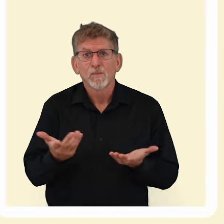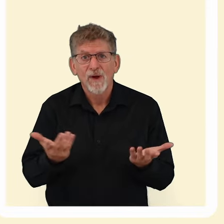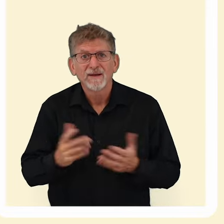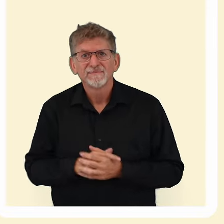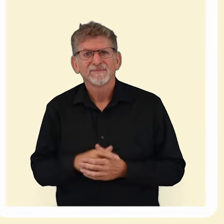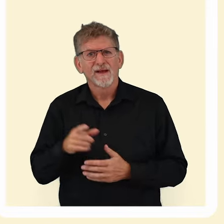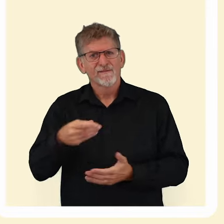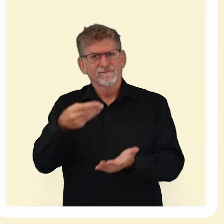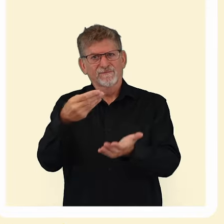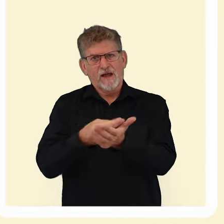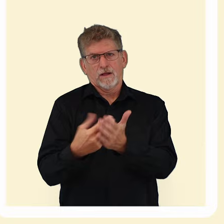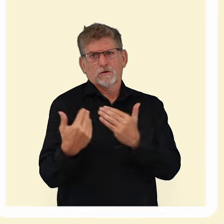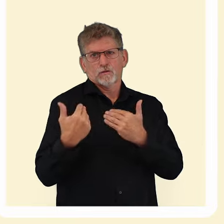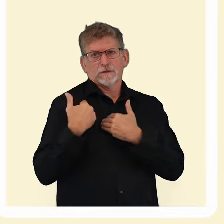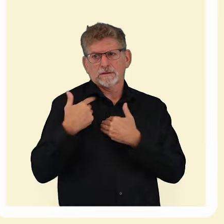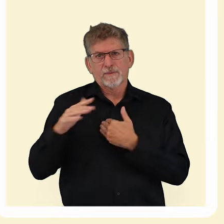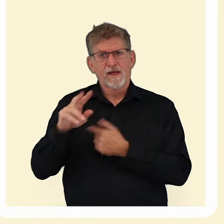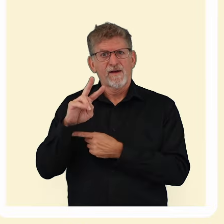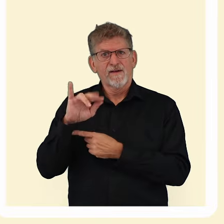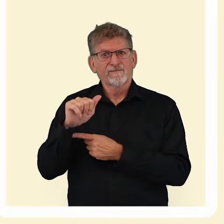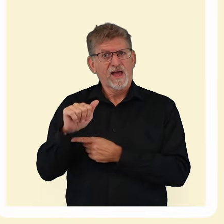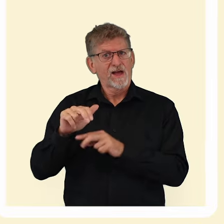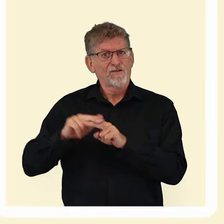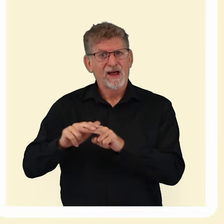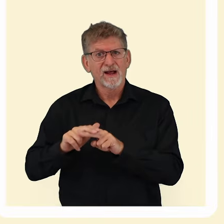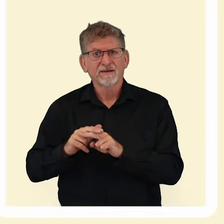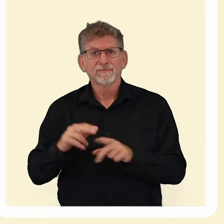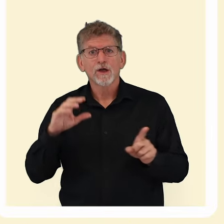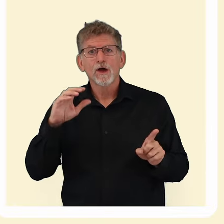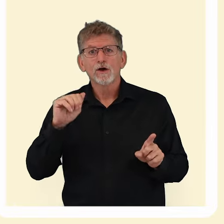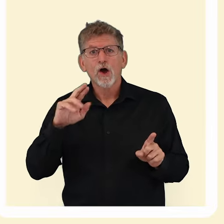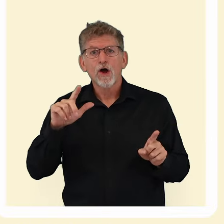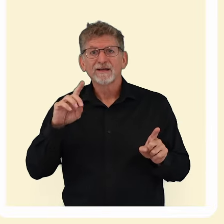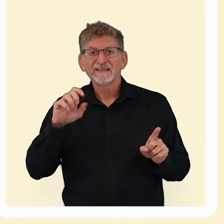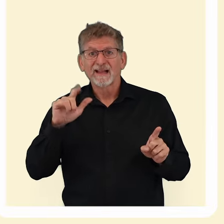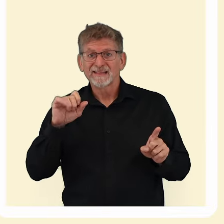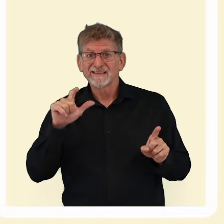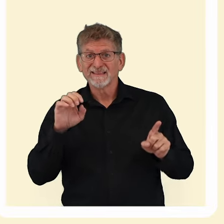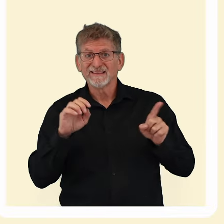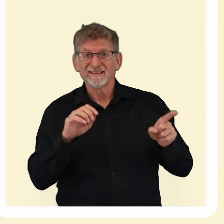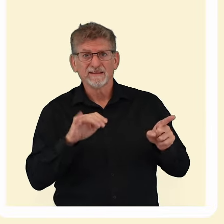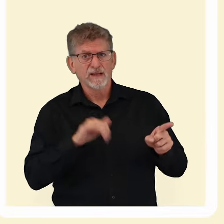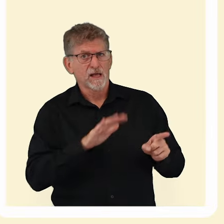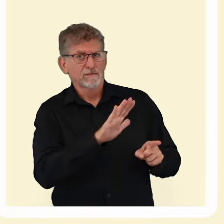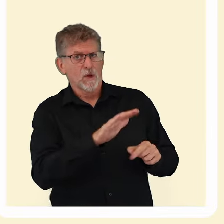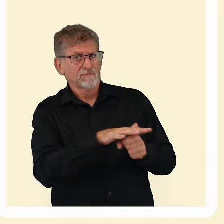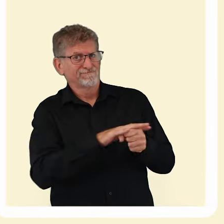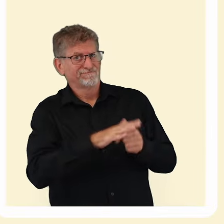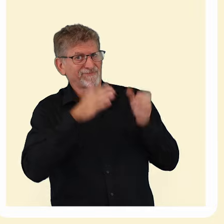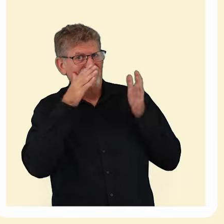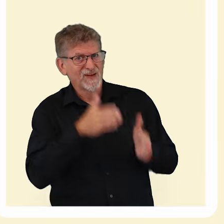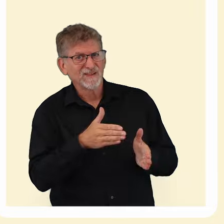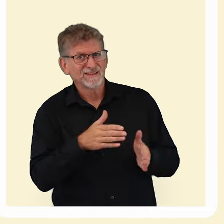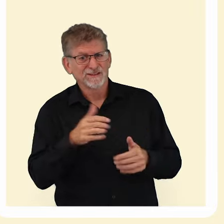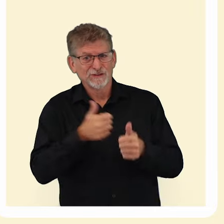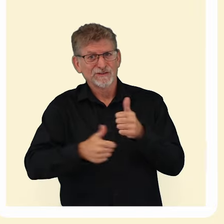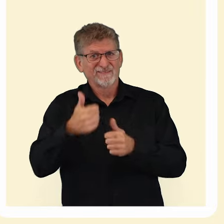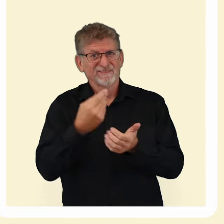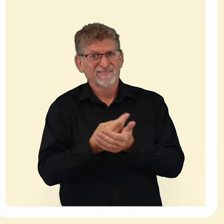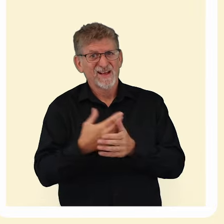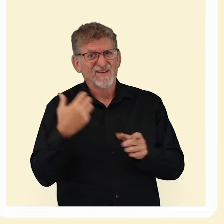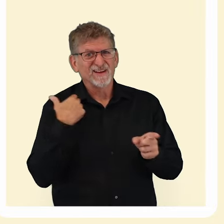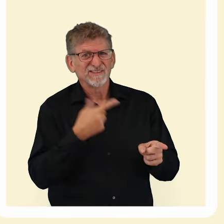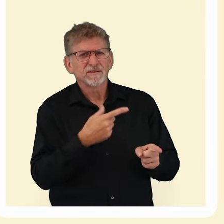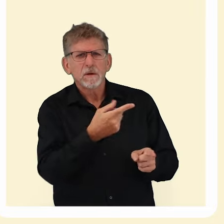responsibility of VIAReal. Carl Delisle, that is definitely in your wheelhouse as a Chief Financial Officer. Tell us about some of the big numbers